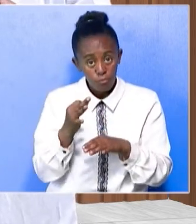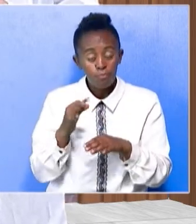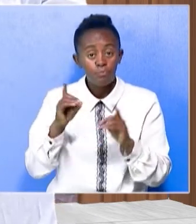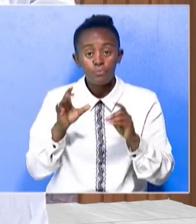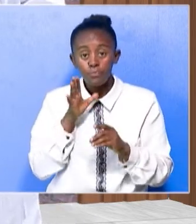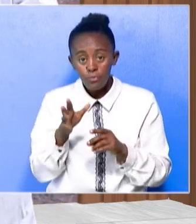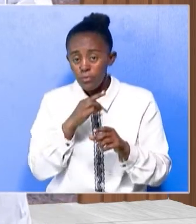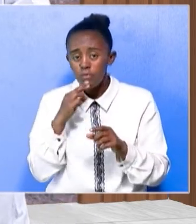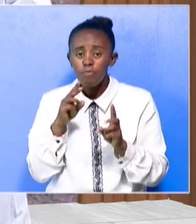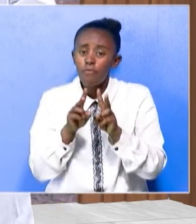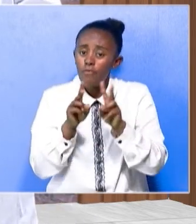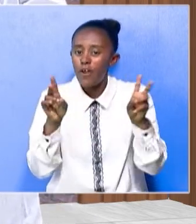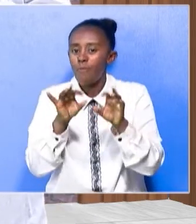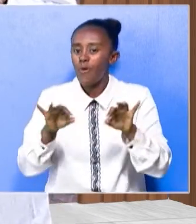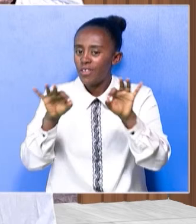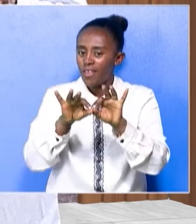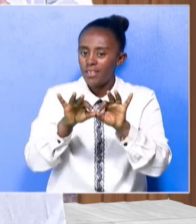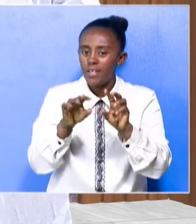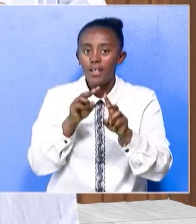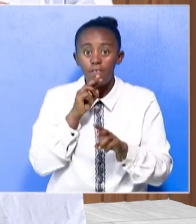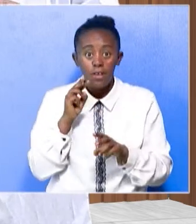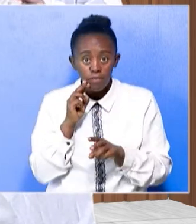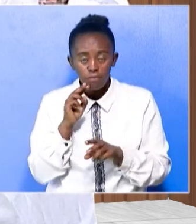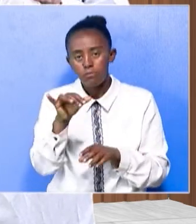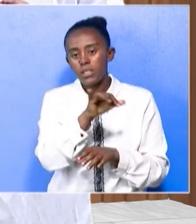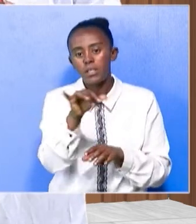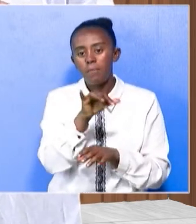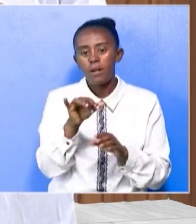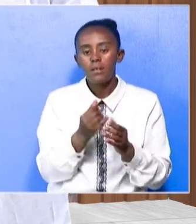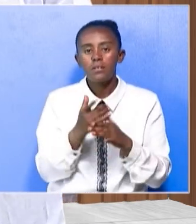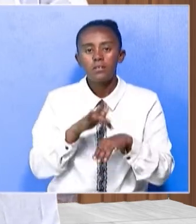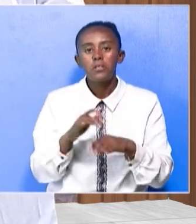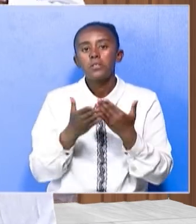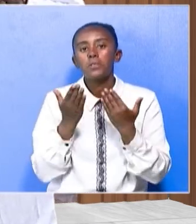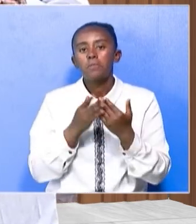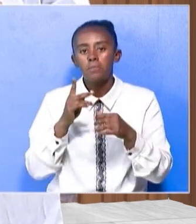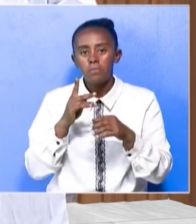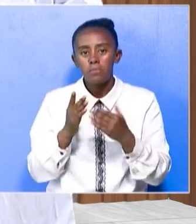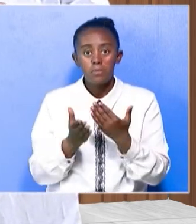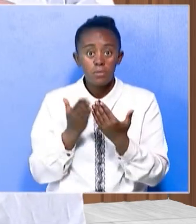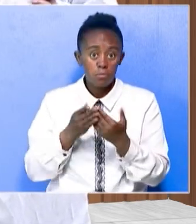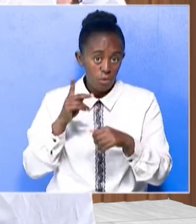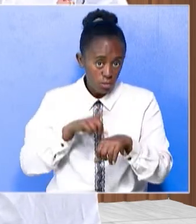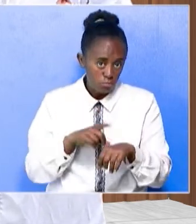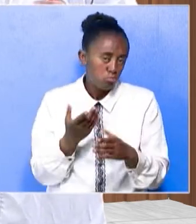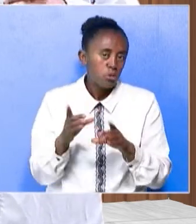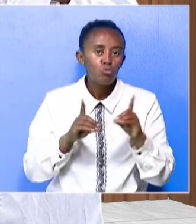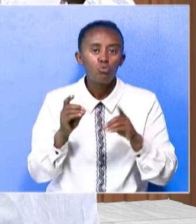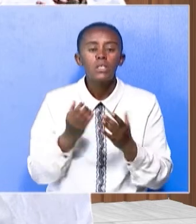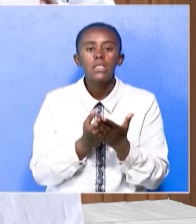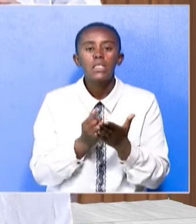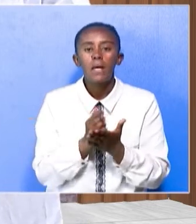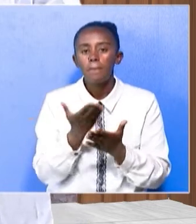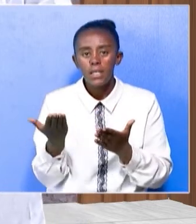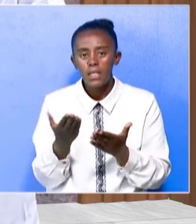that verbs are very important. The verbs which are similar in the case of simple present tense, simple persons also do something, but in